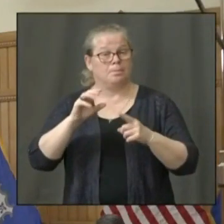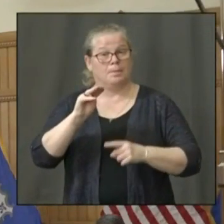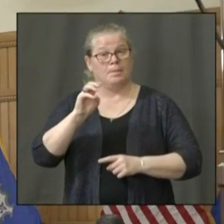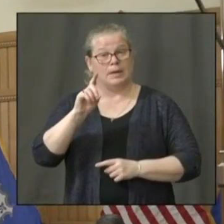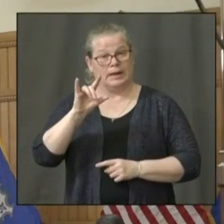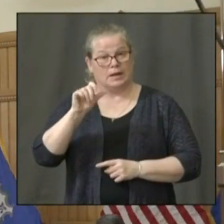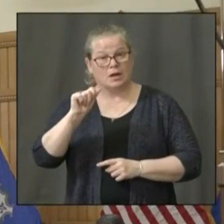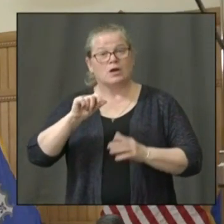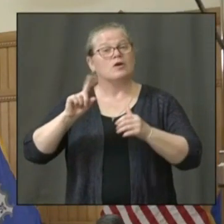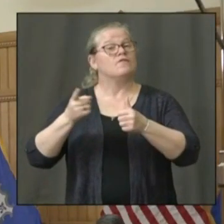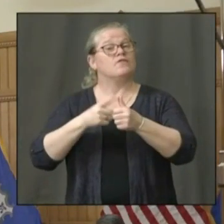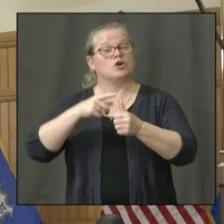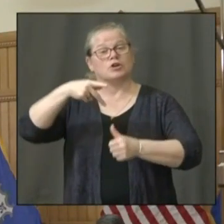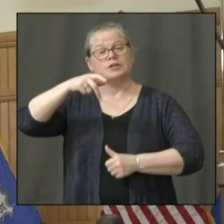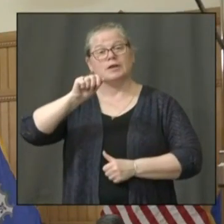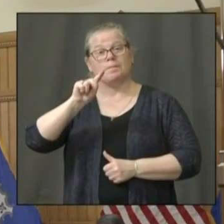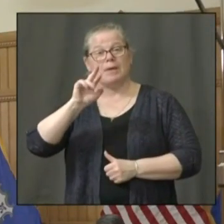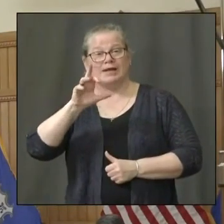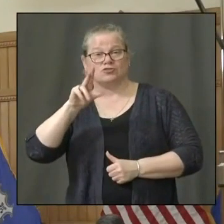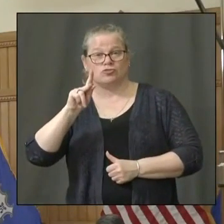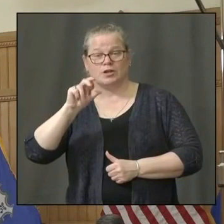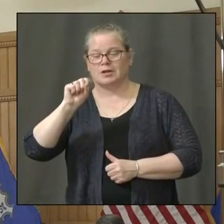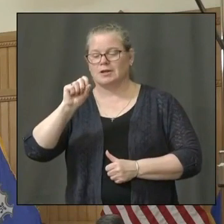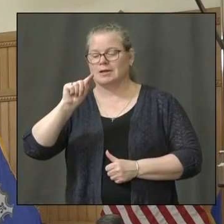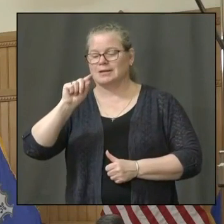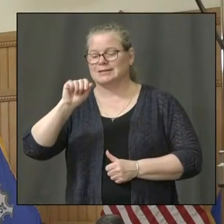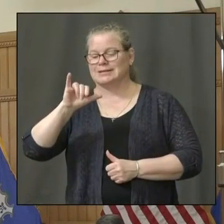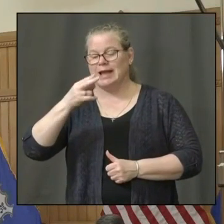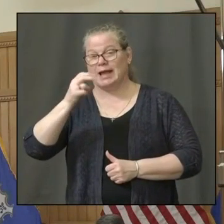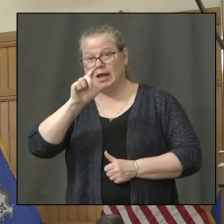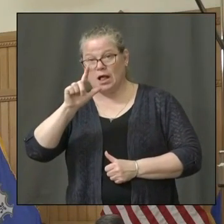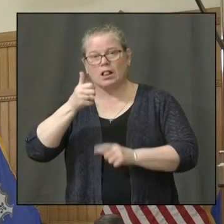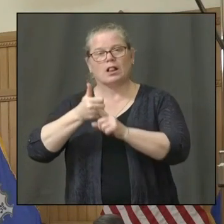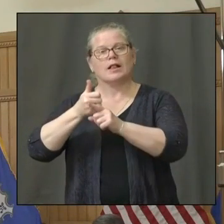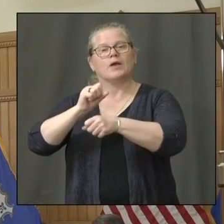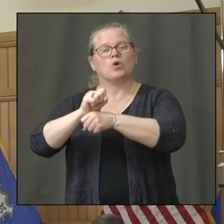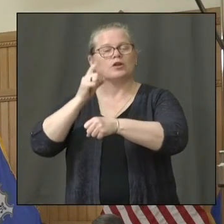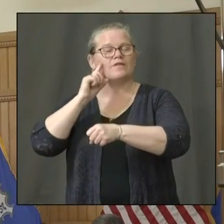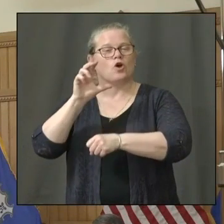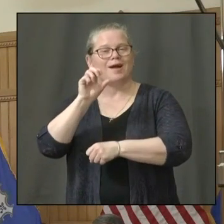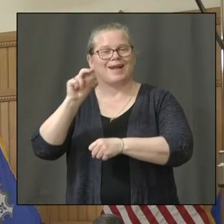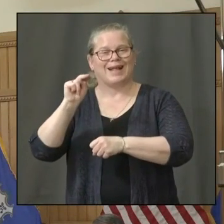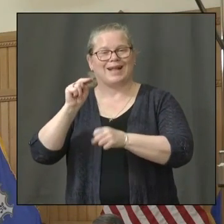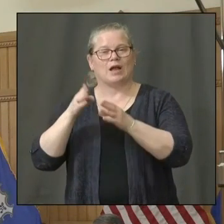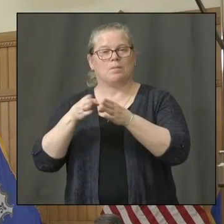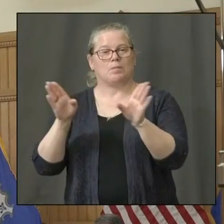with Patrick Scahill from Connecticut Public Radio.